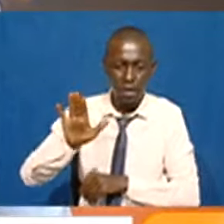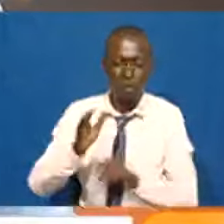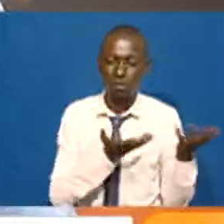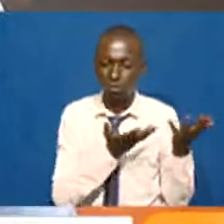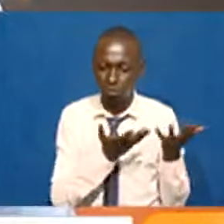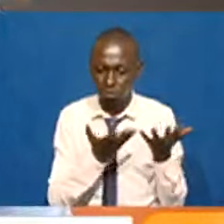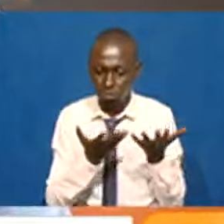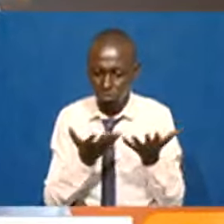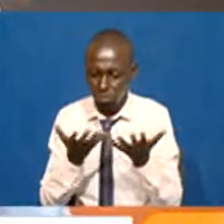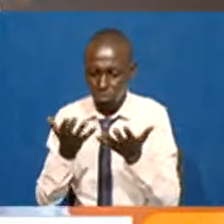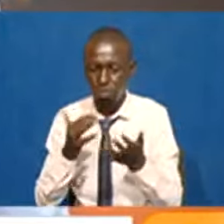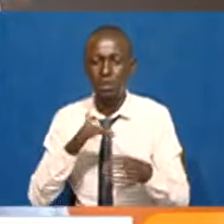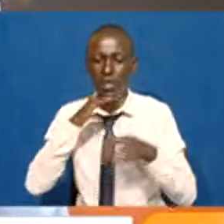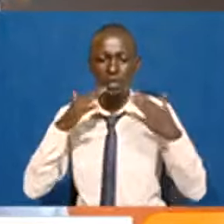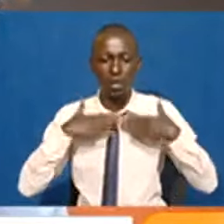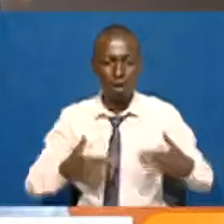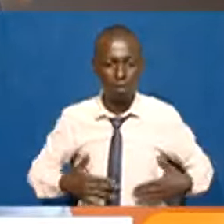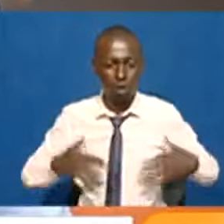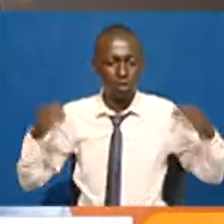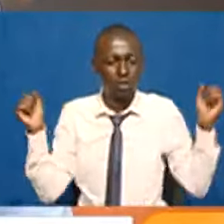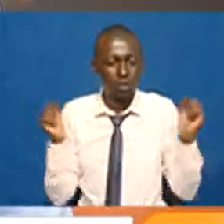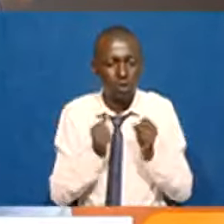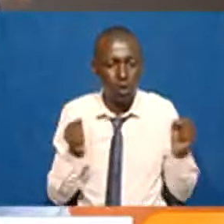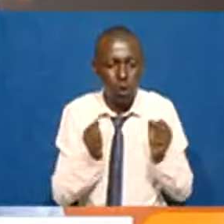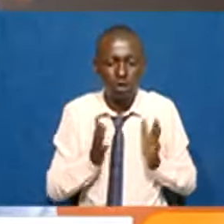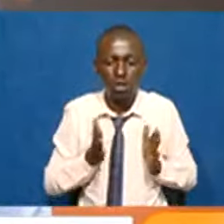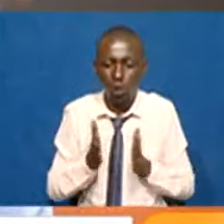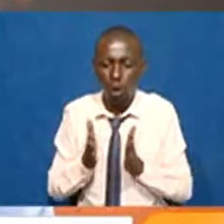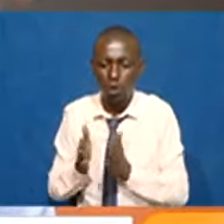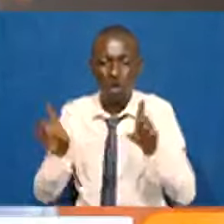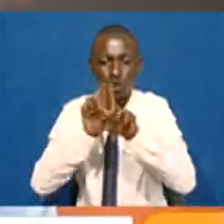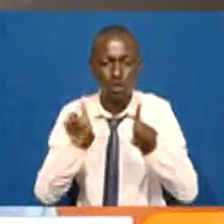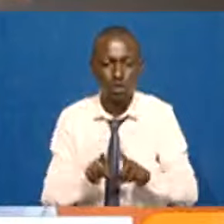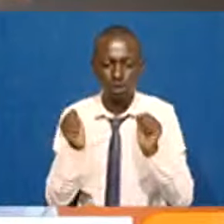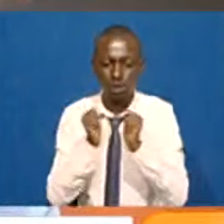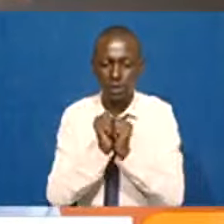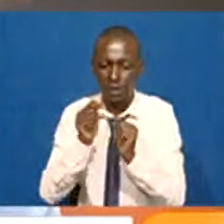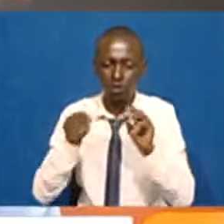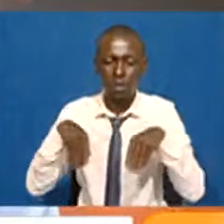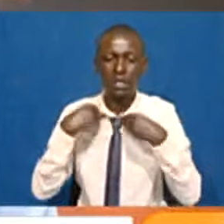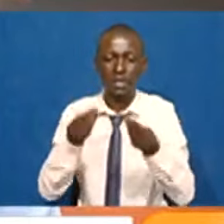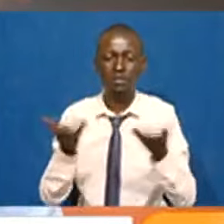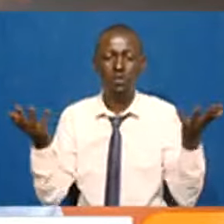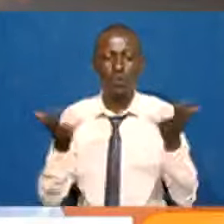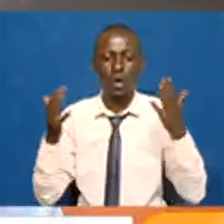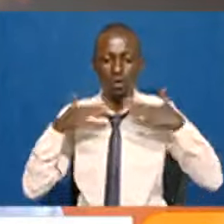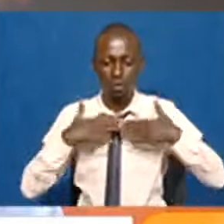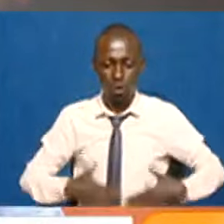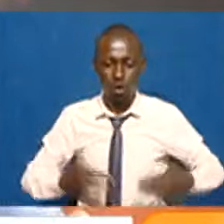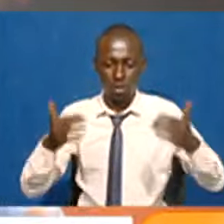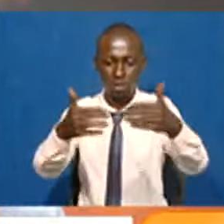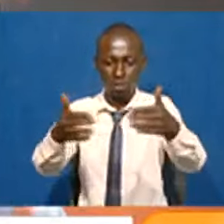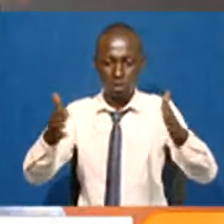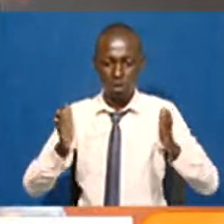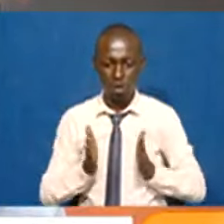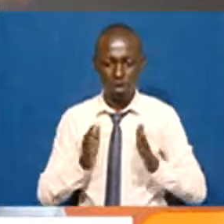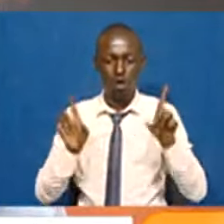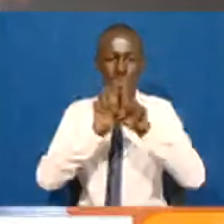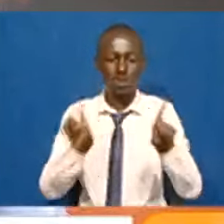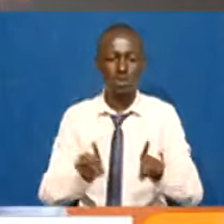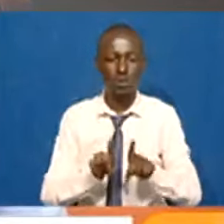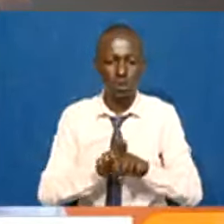they waived the bill. And I was also given 10,000 for coffin. And I was expecting the part